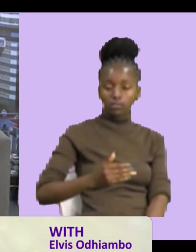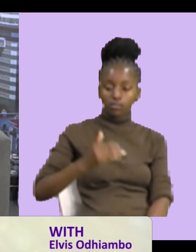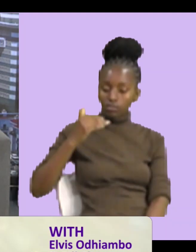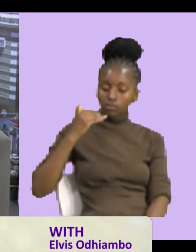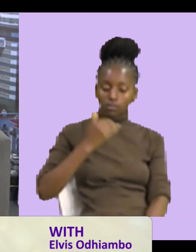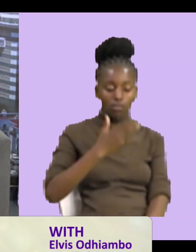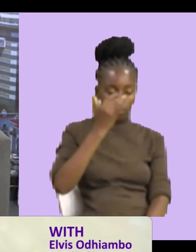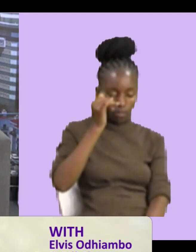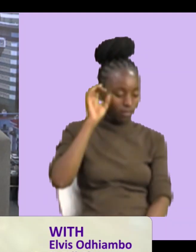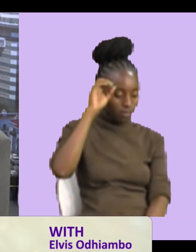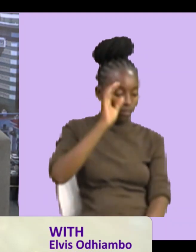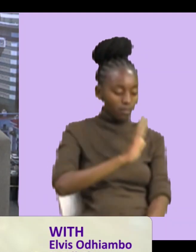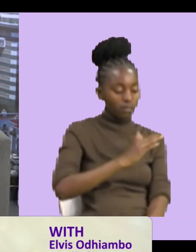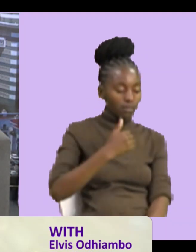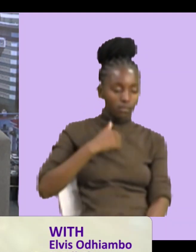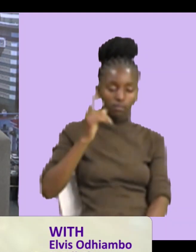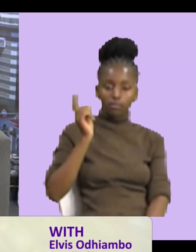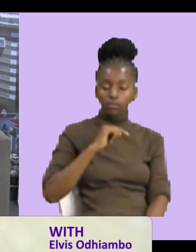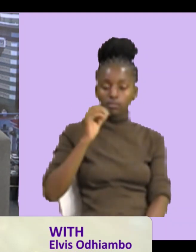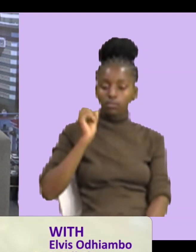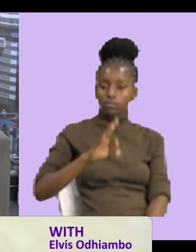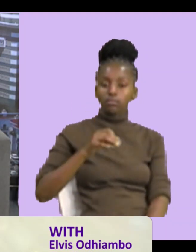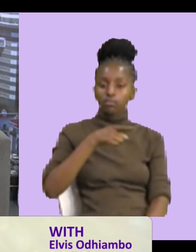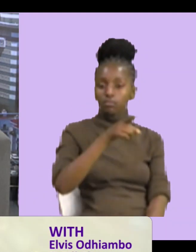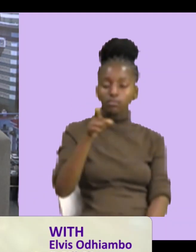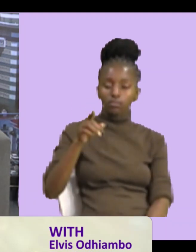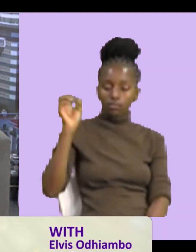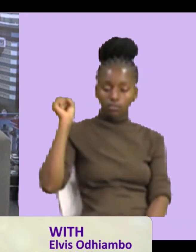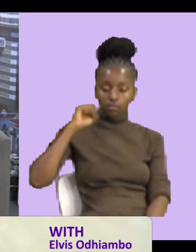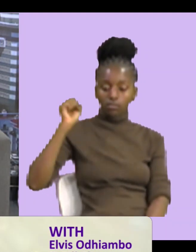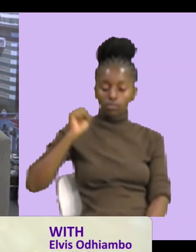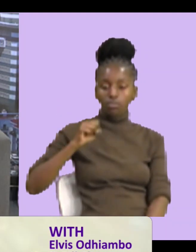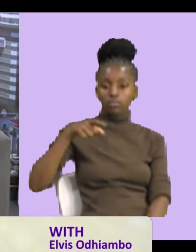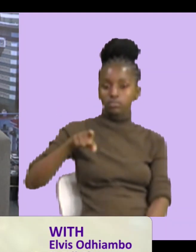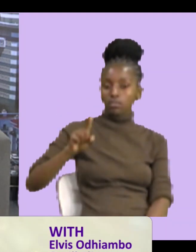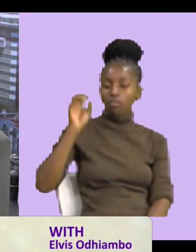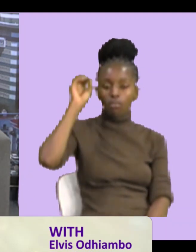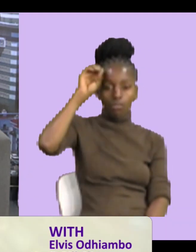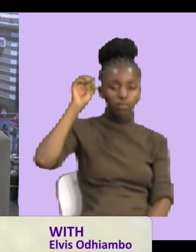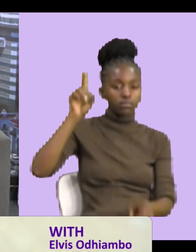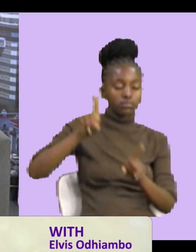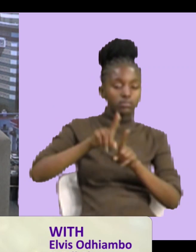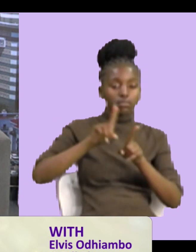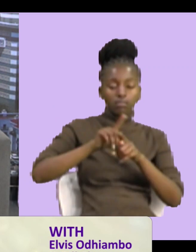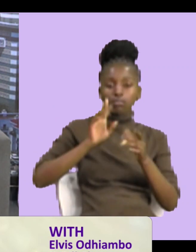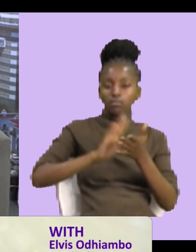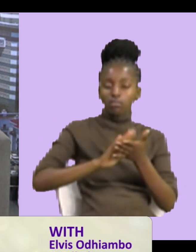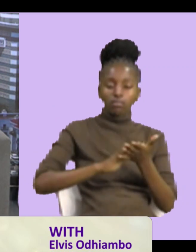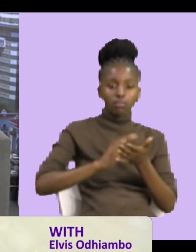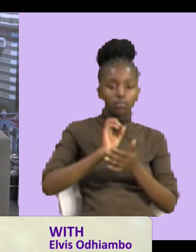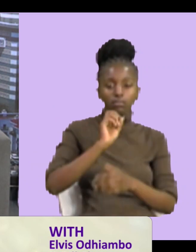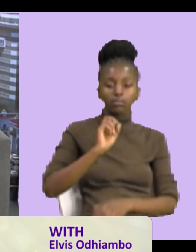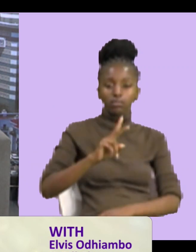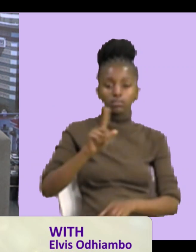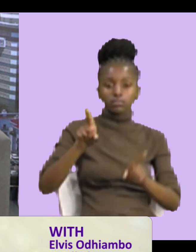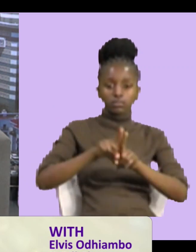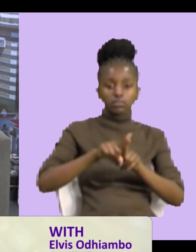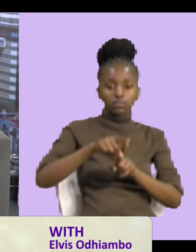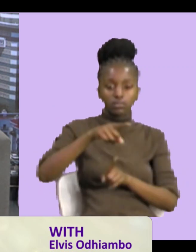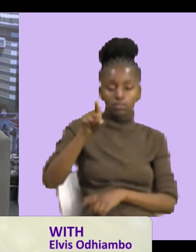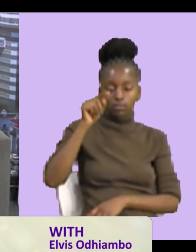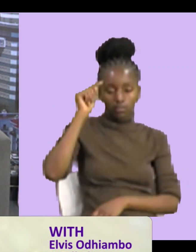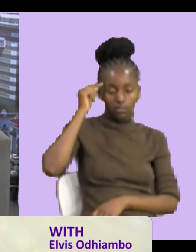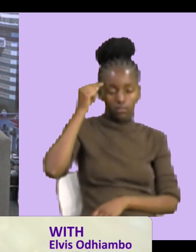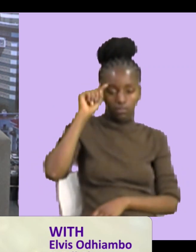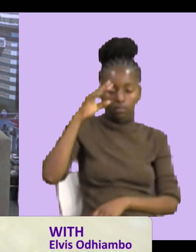know if you agree with Mr. Oloo's sentiments and opinions. Do you believe that a tough team like Brentford, Arsenal can still come up and